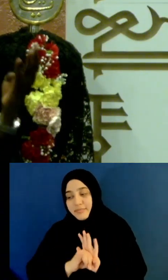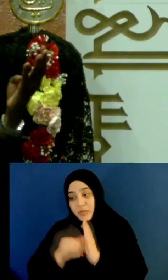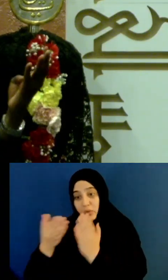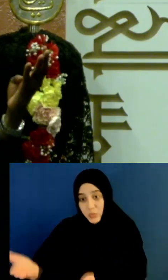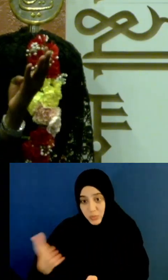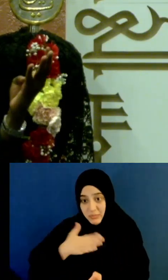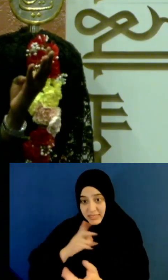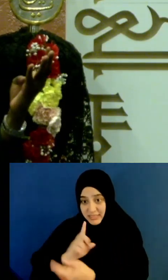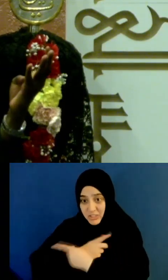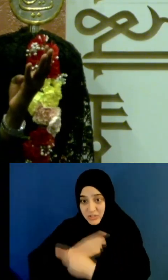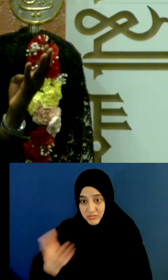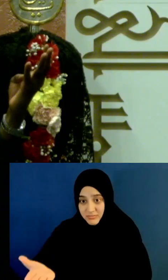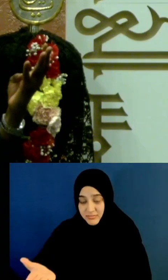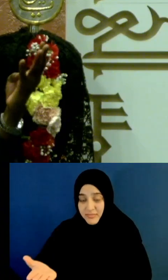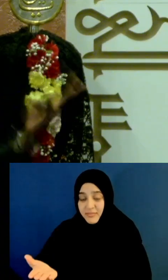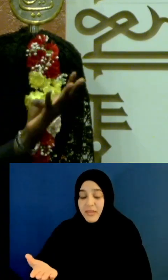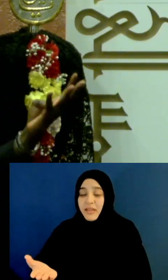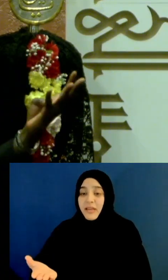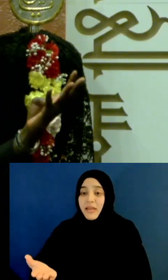are